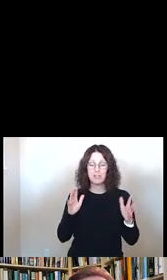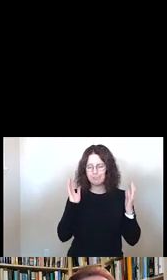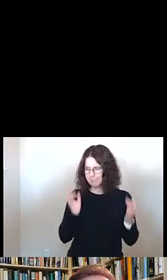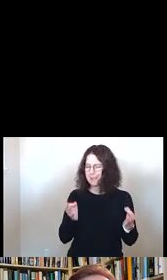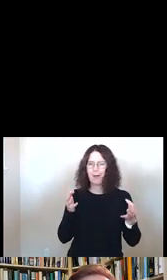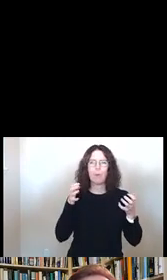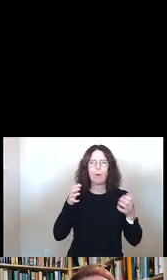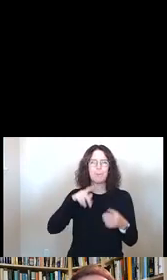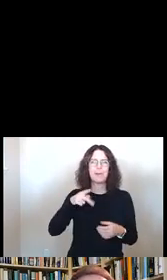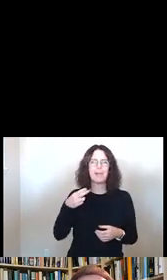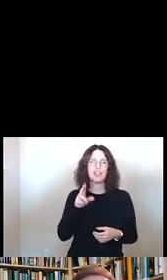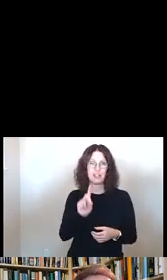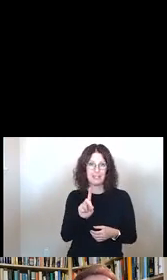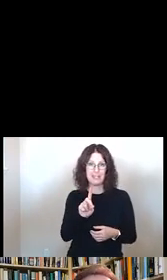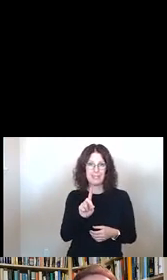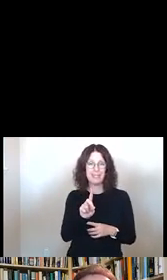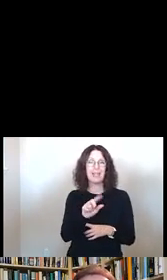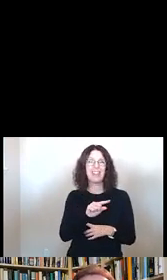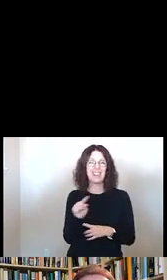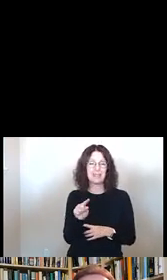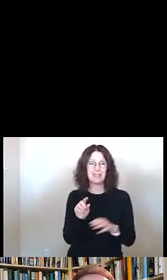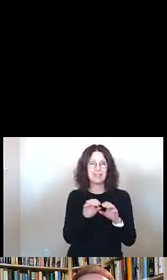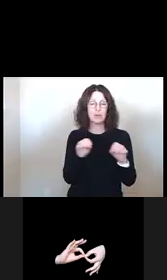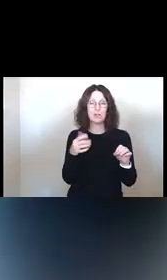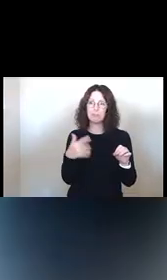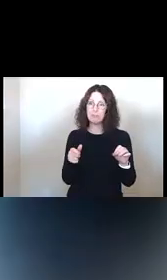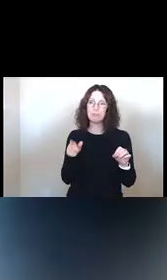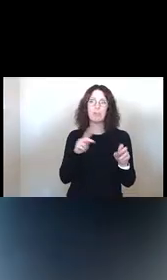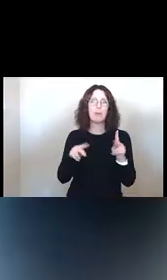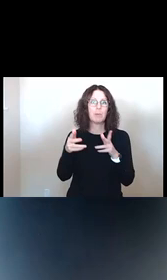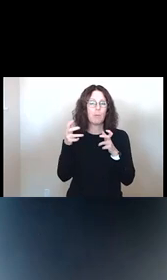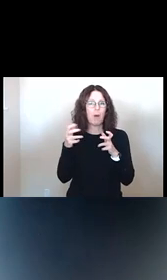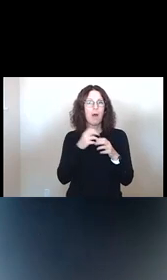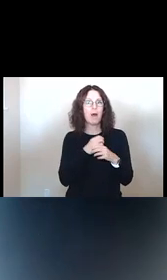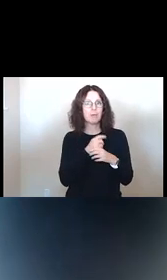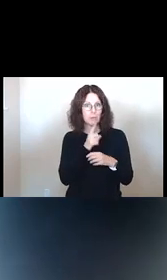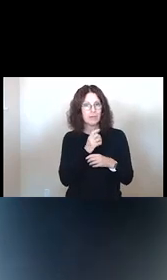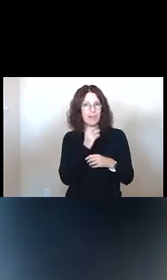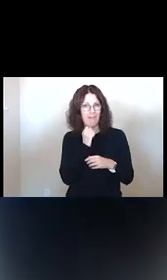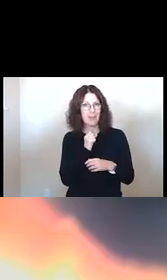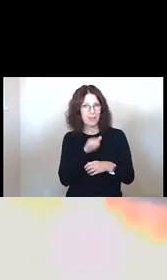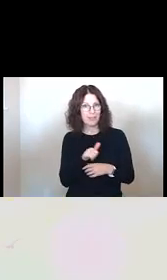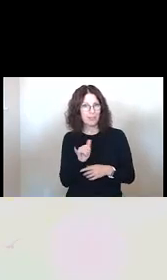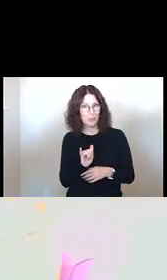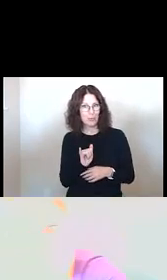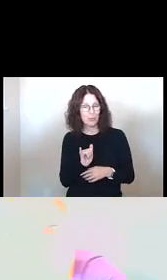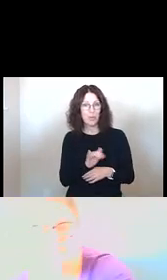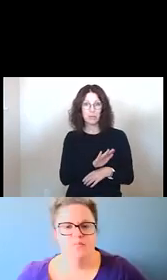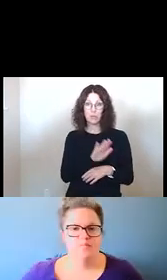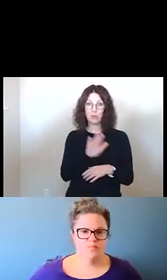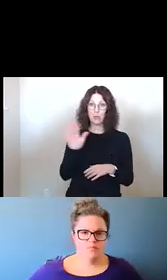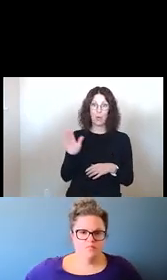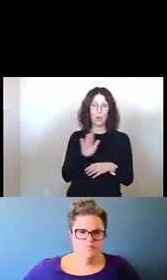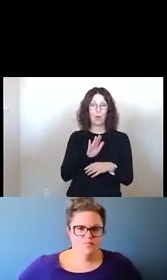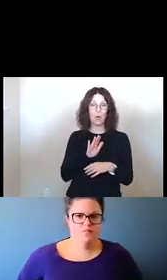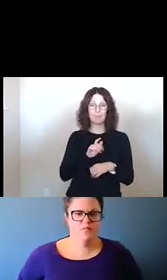These graduate degrees are also very highly valued. So your time here is what you make of it. There